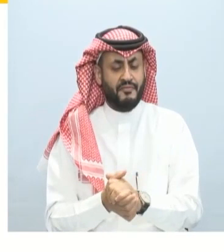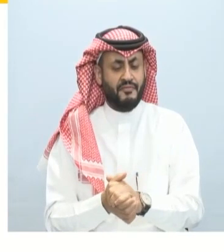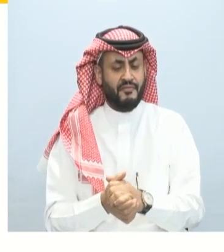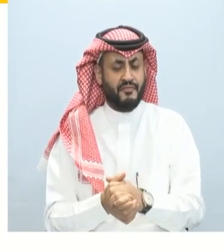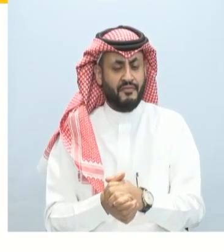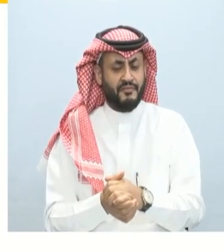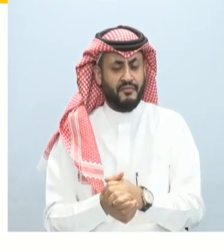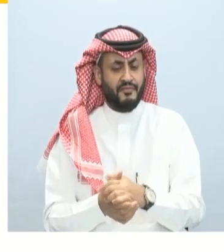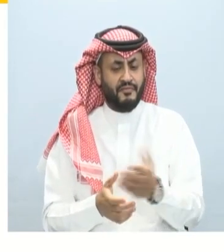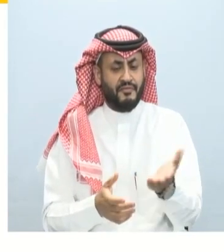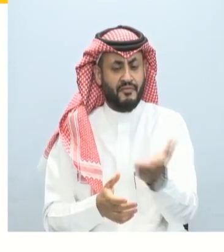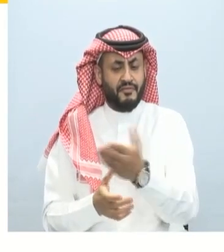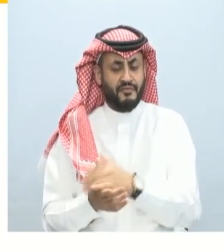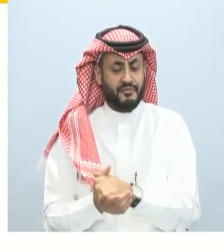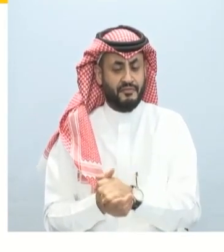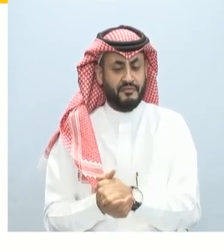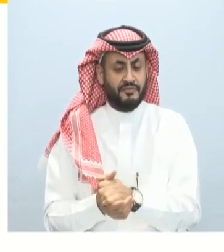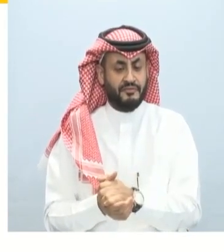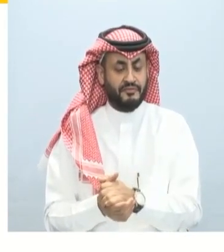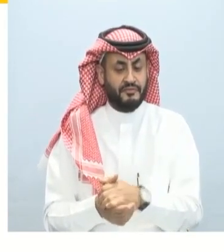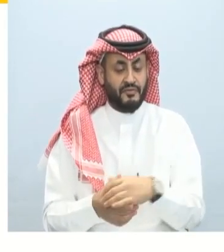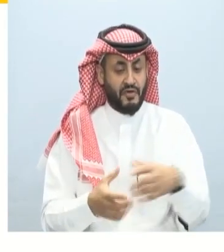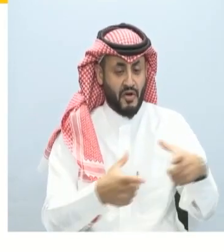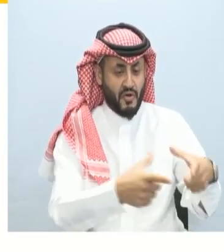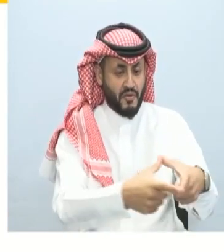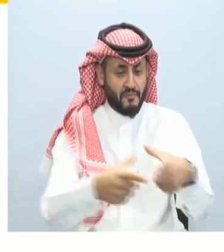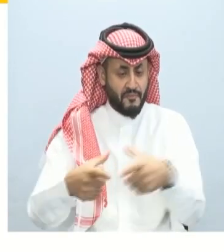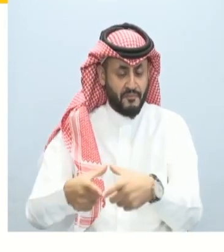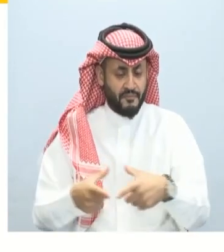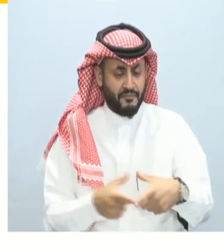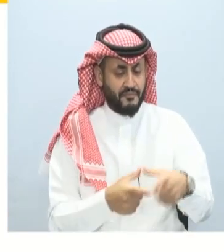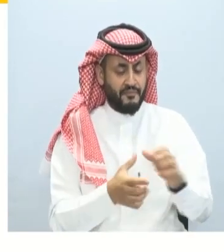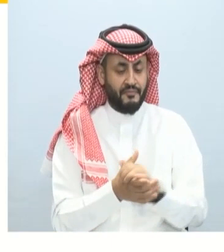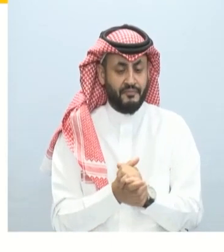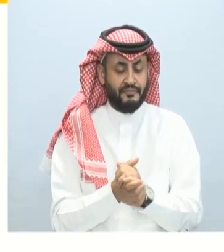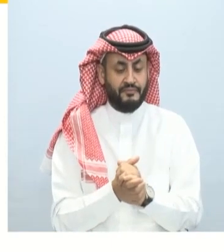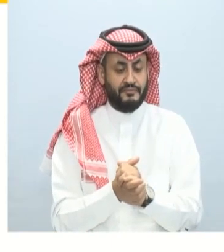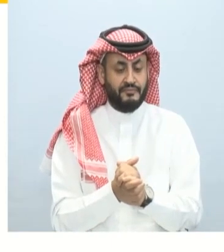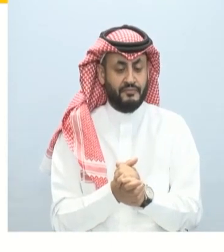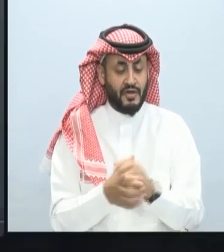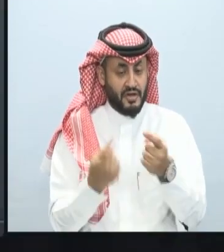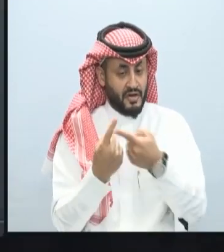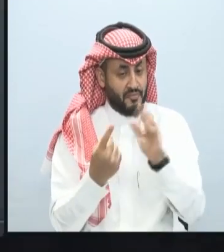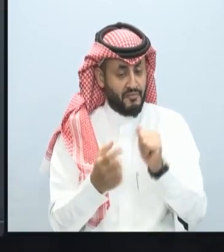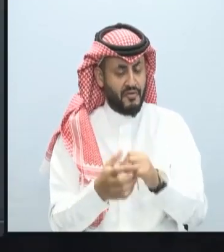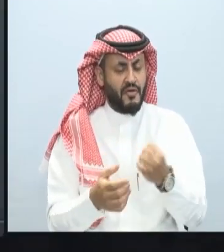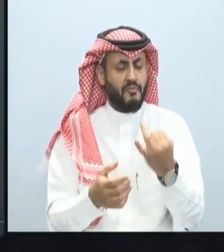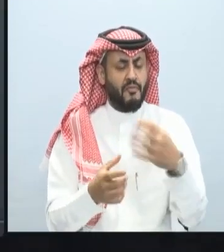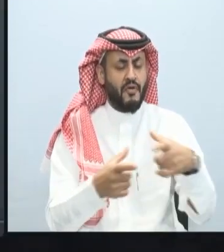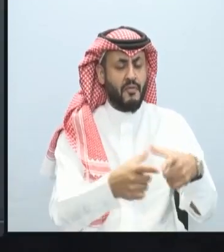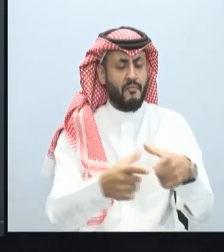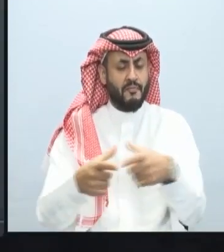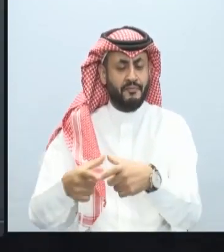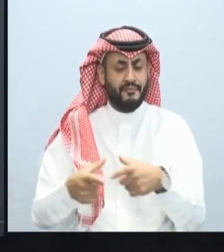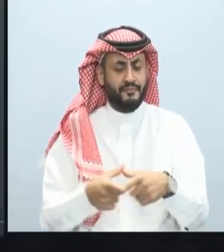Germany. So we are talking about groups. So we have here in not just one country, more than one